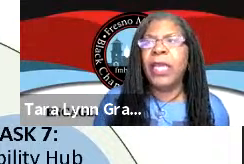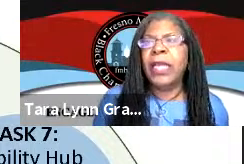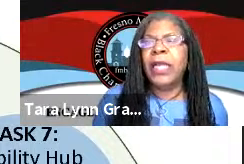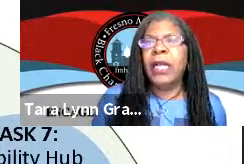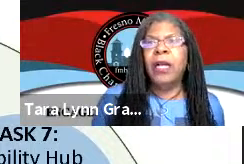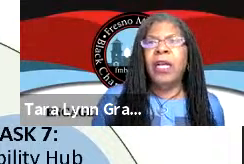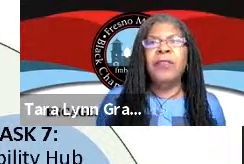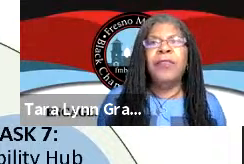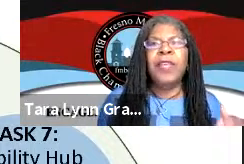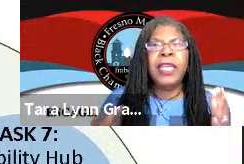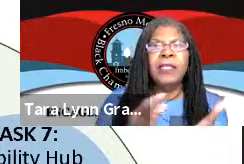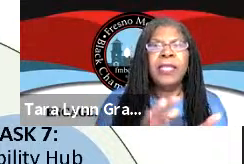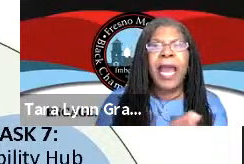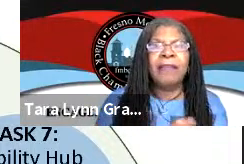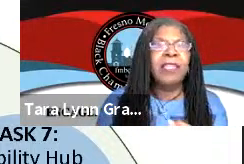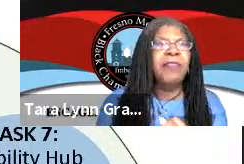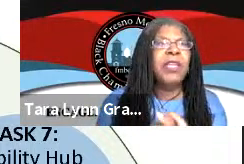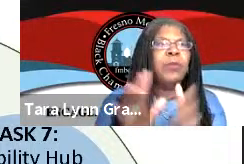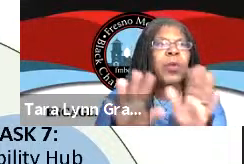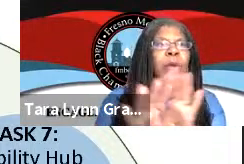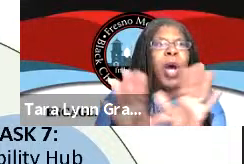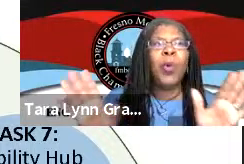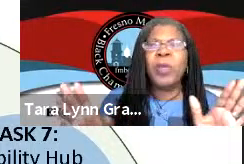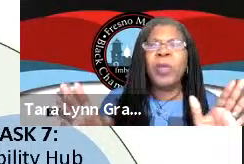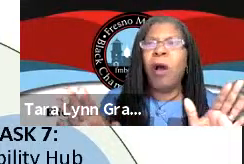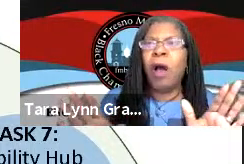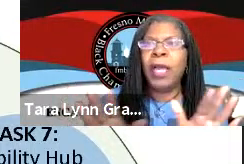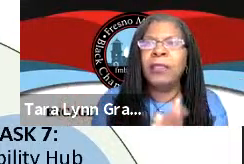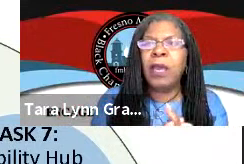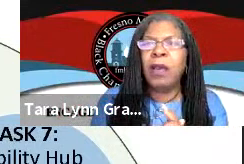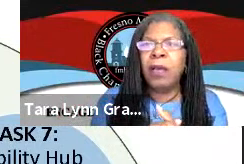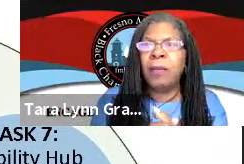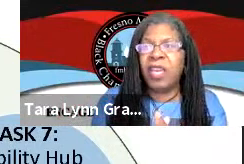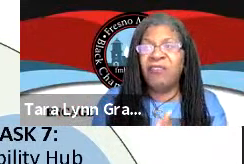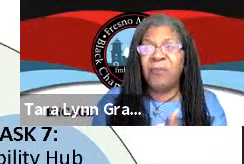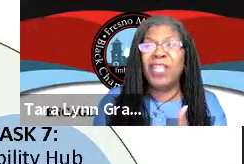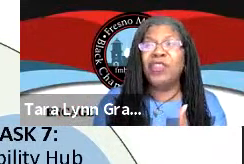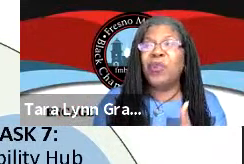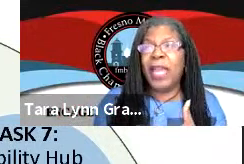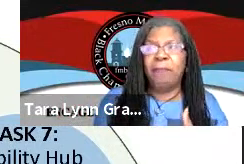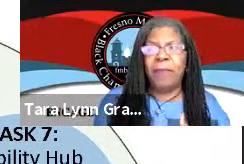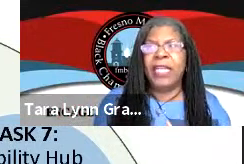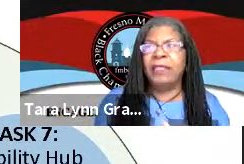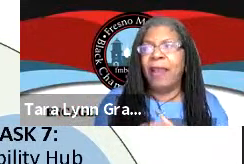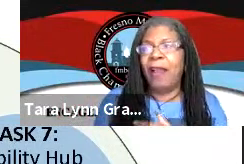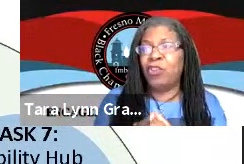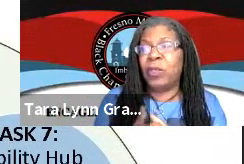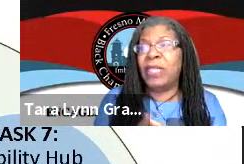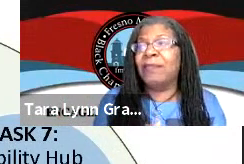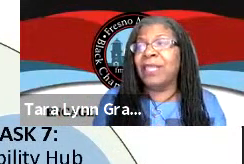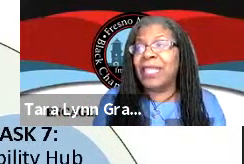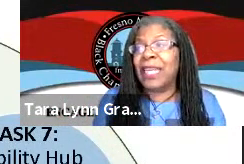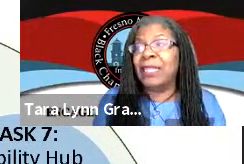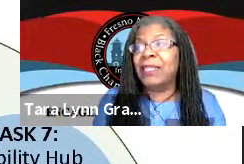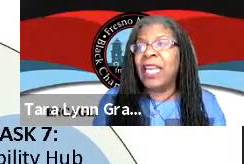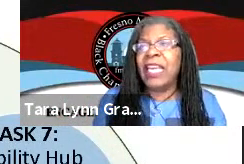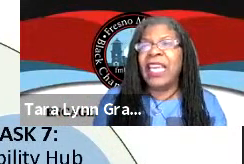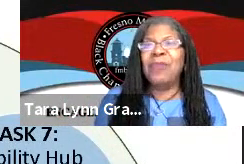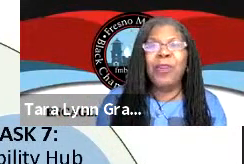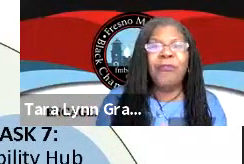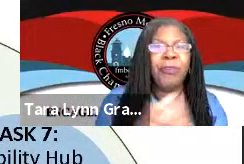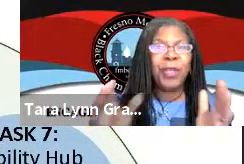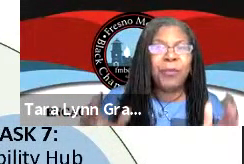community. These activities will go beyond informational campaigns and actually